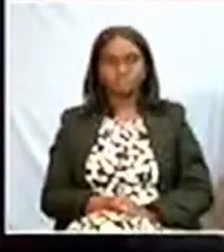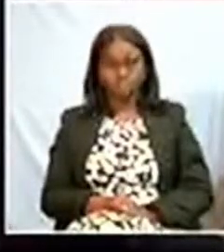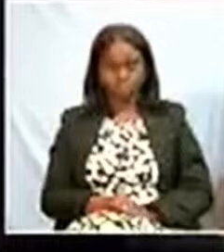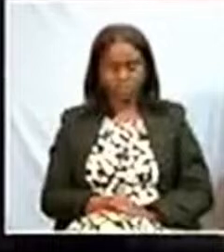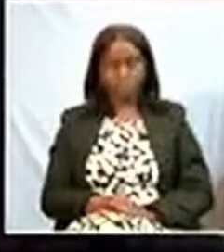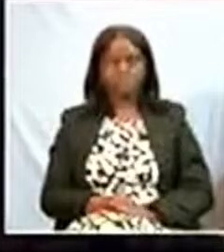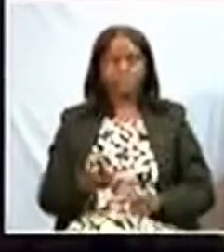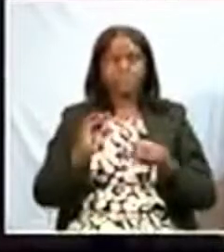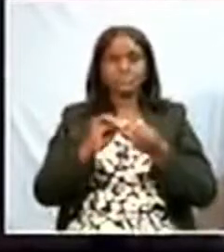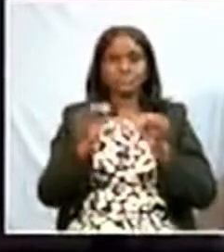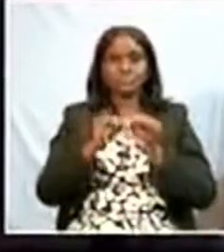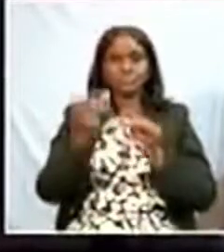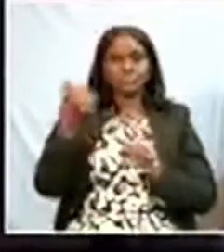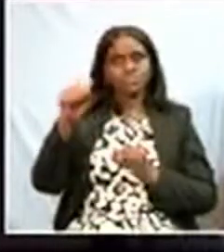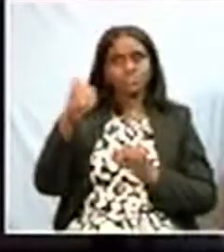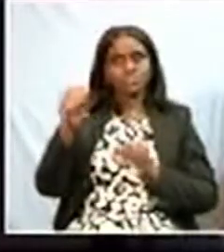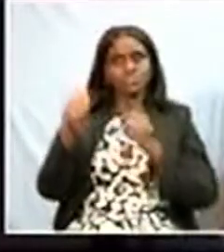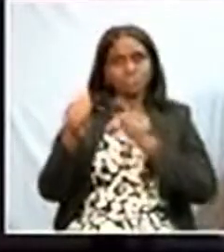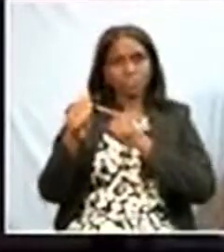Appendix 10,